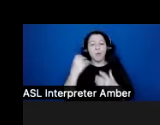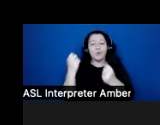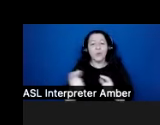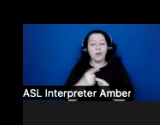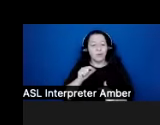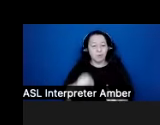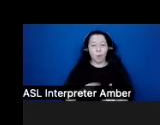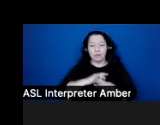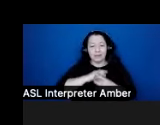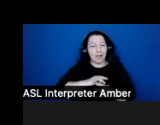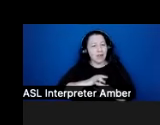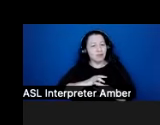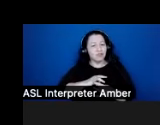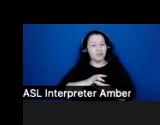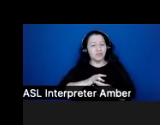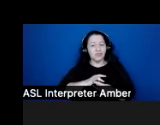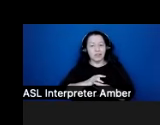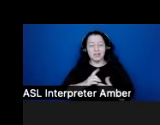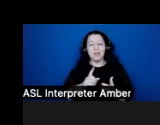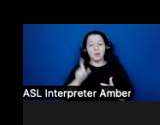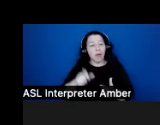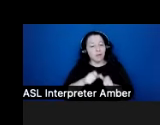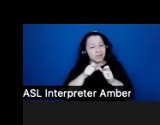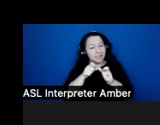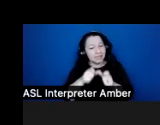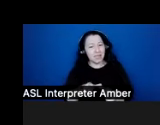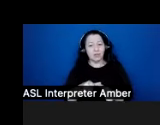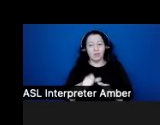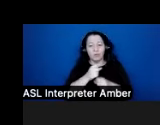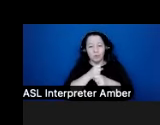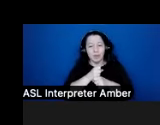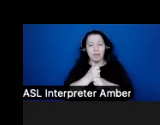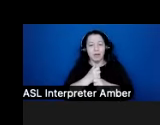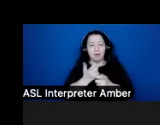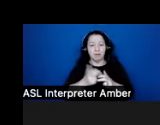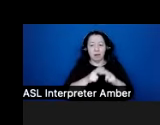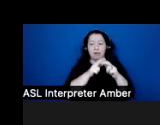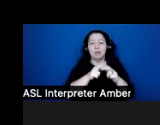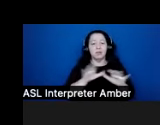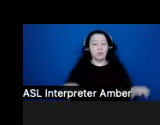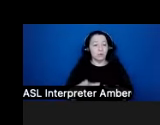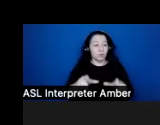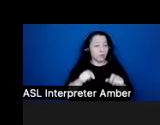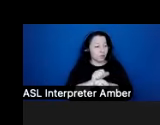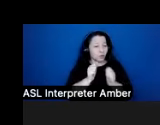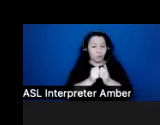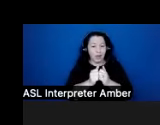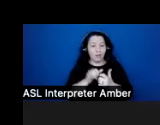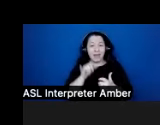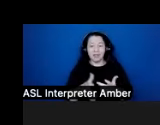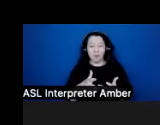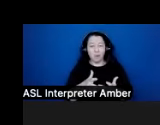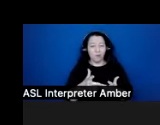we have to continue to forge them to do this work together in solidarity. Those entry points are just so important for us to